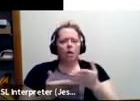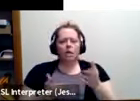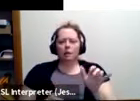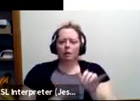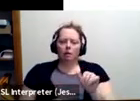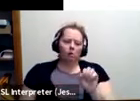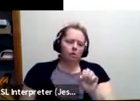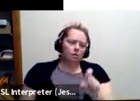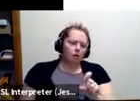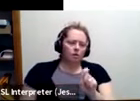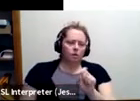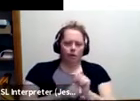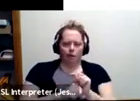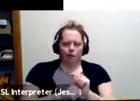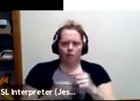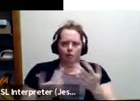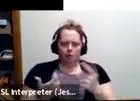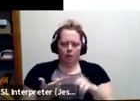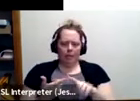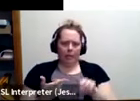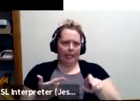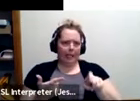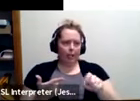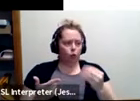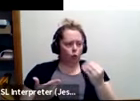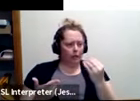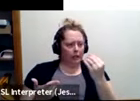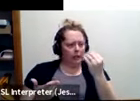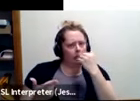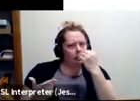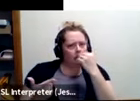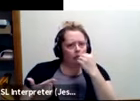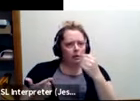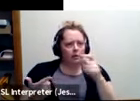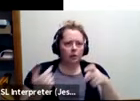needing to eat and needing to steal food to eat.